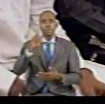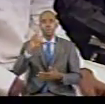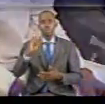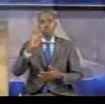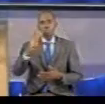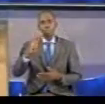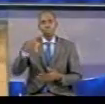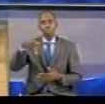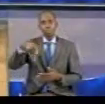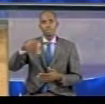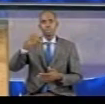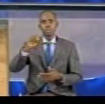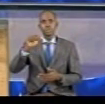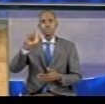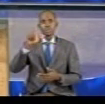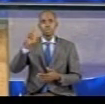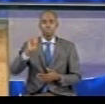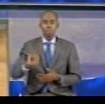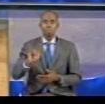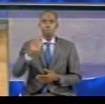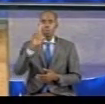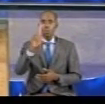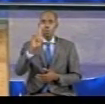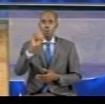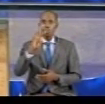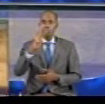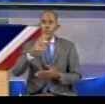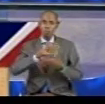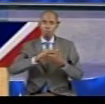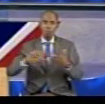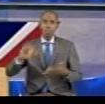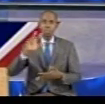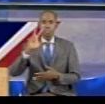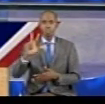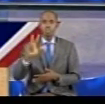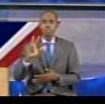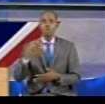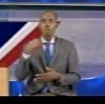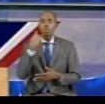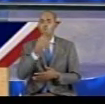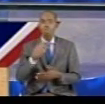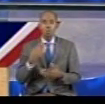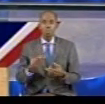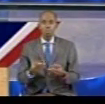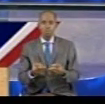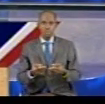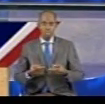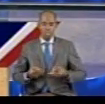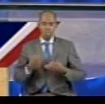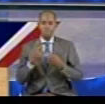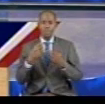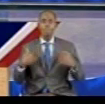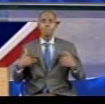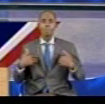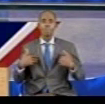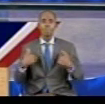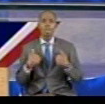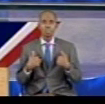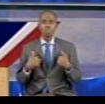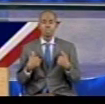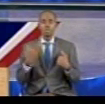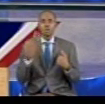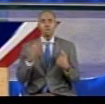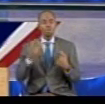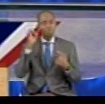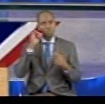verse 3. Psalm 104, verse 3. Who lays the beams of his chambers